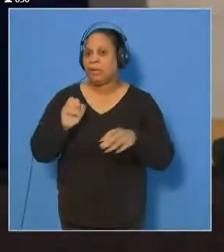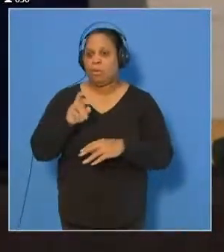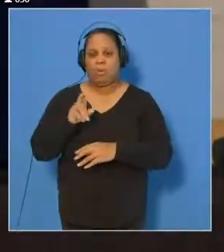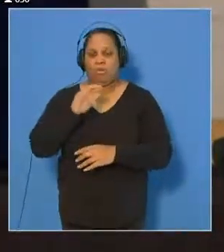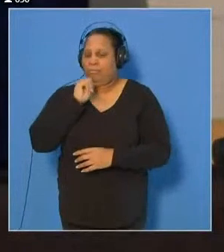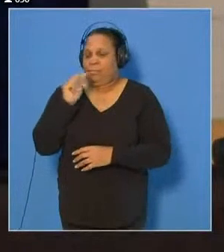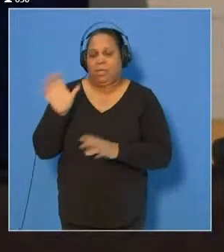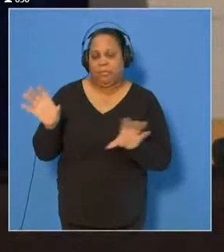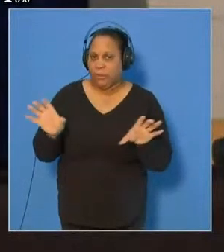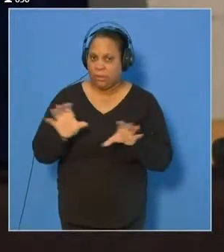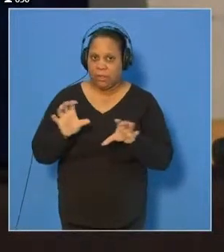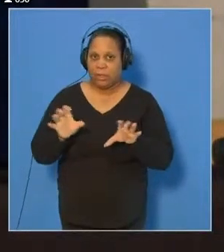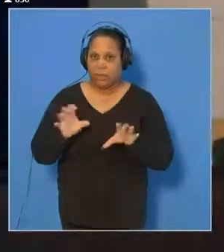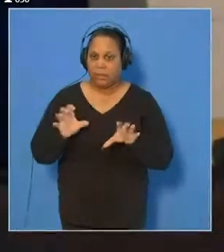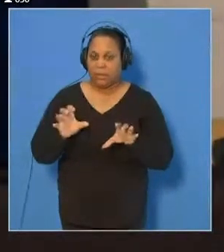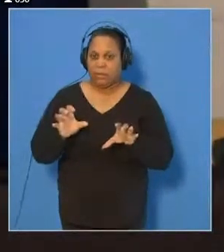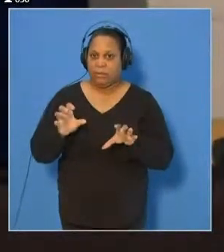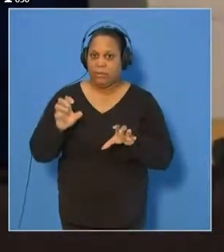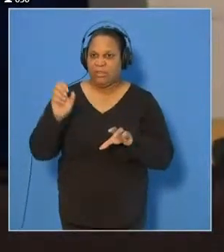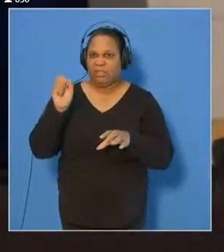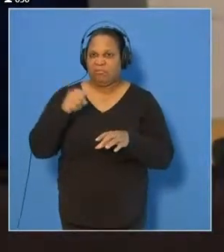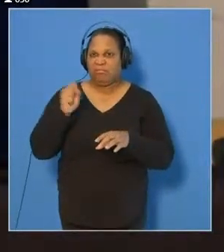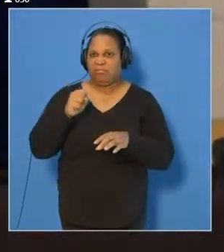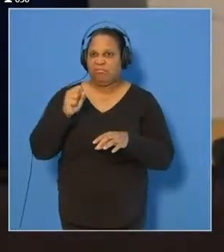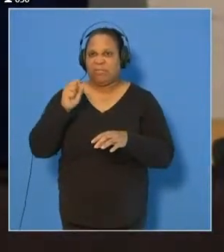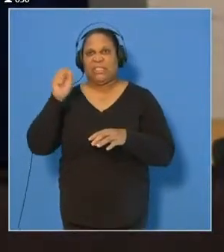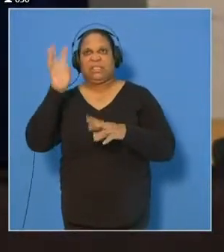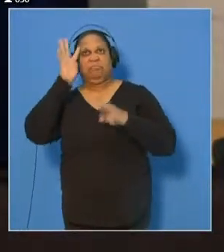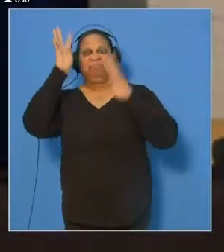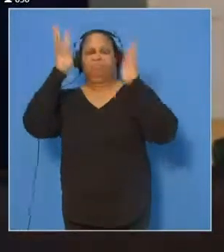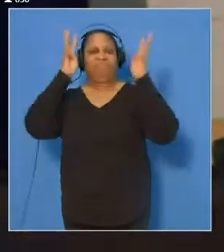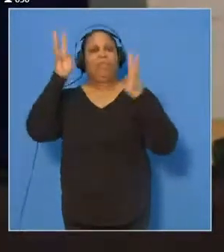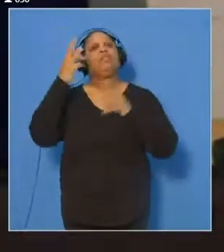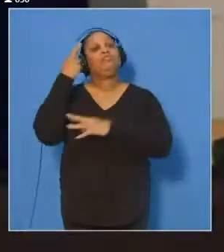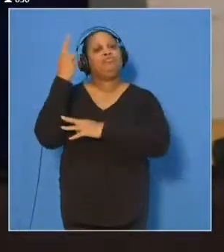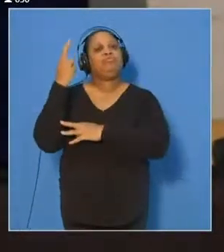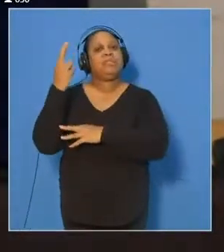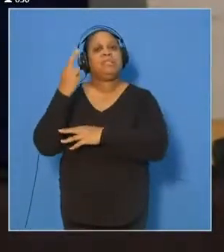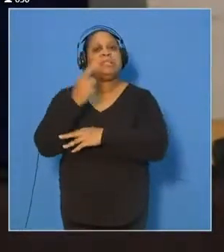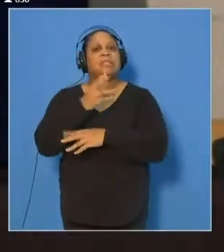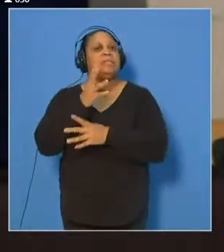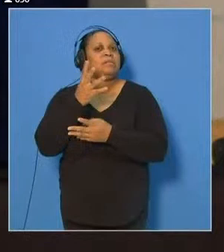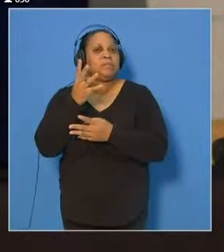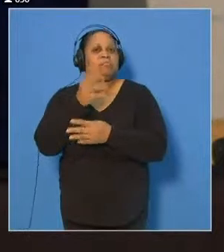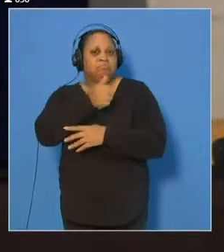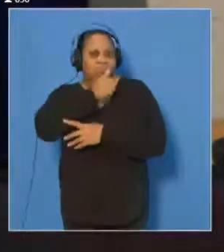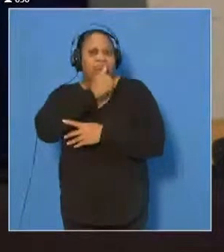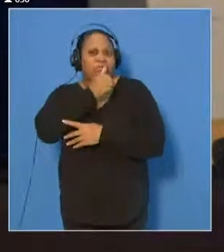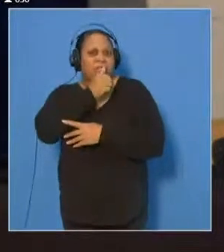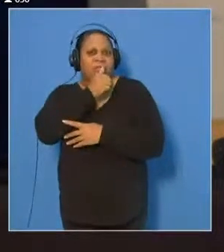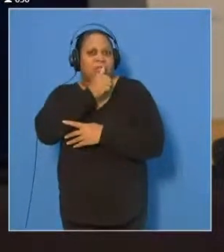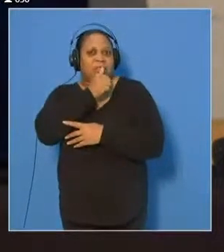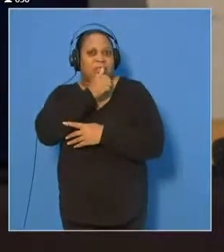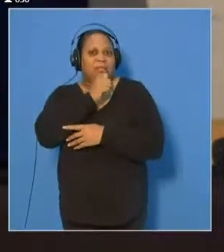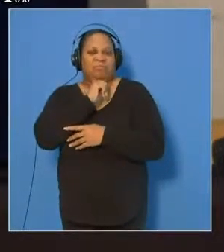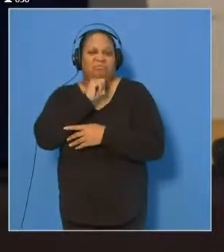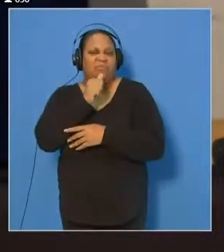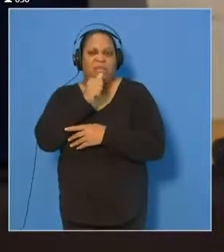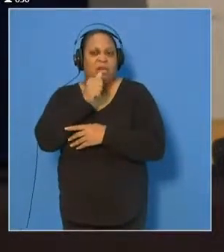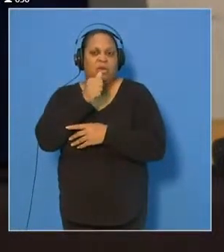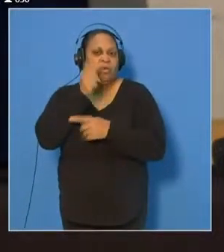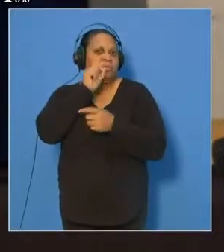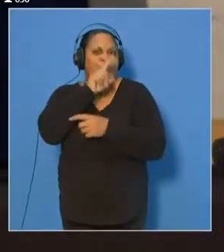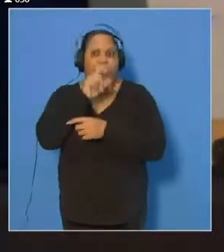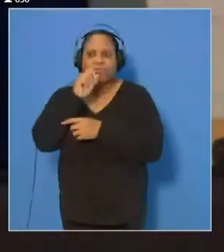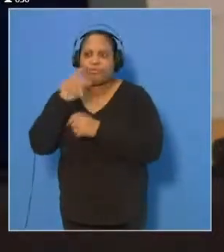shouldn't be done. And it's erroneous. And so for reasons of privacy, we're just not going to ever get into the details